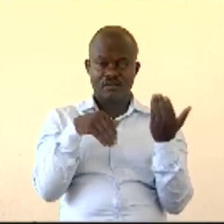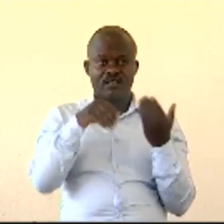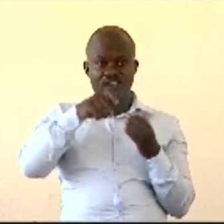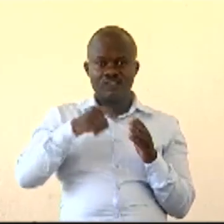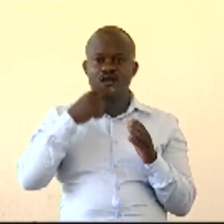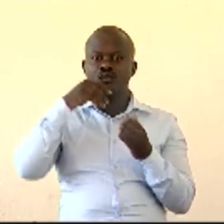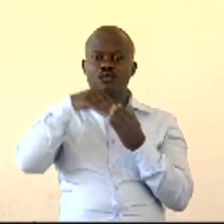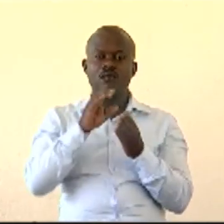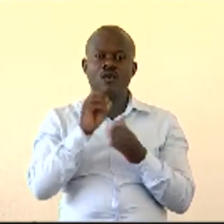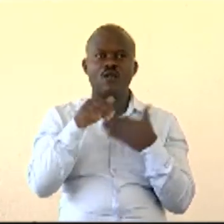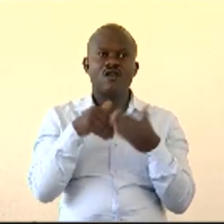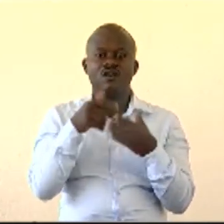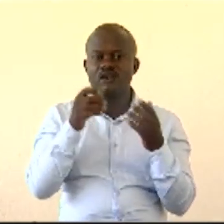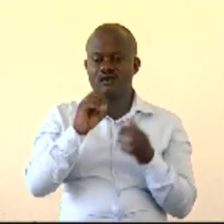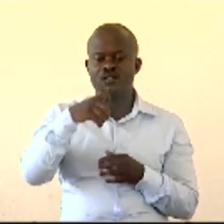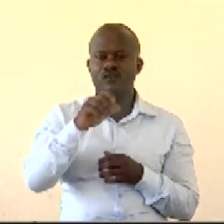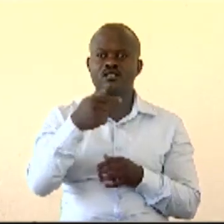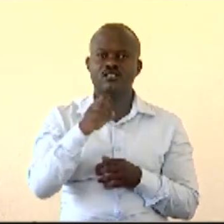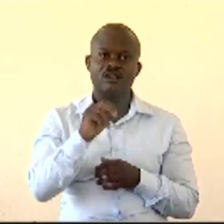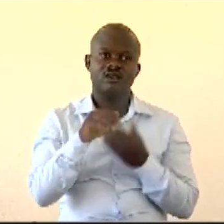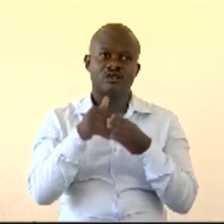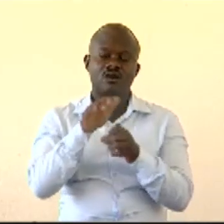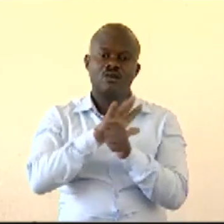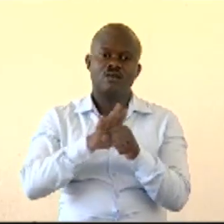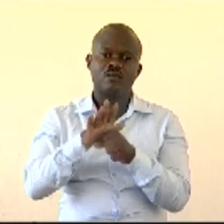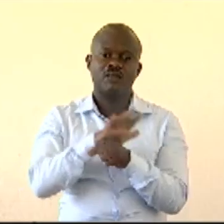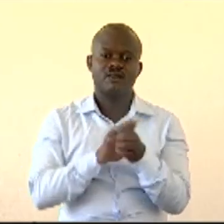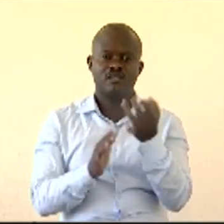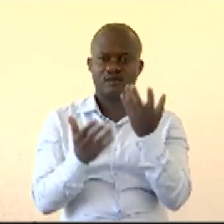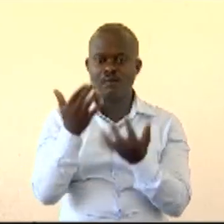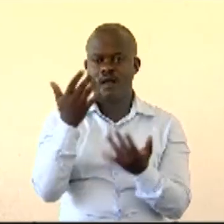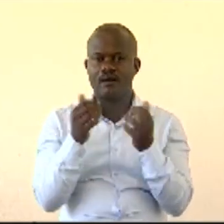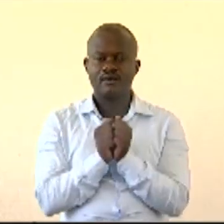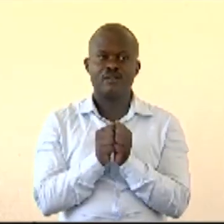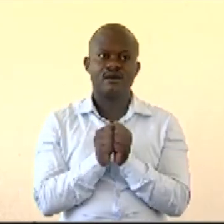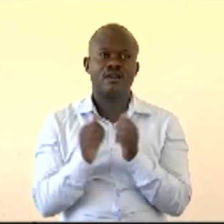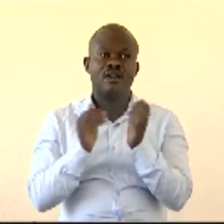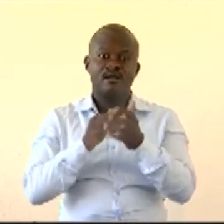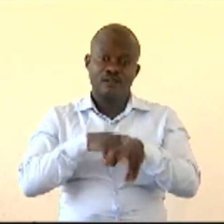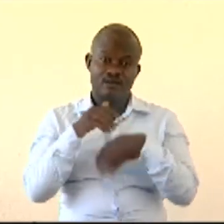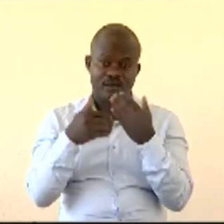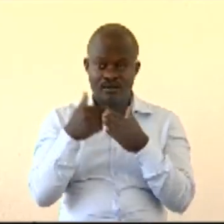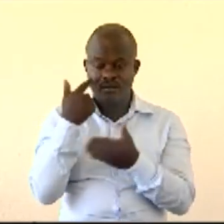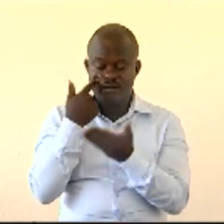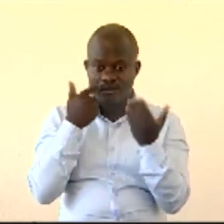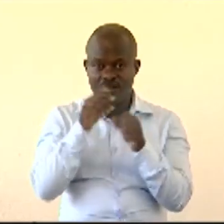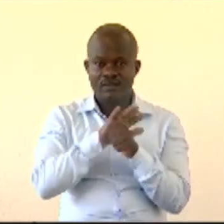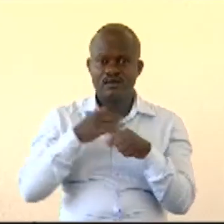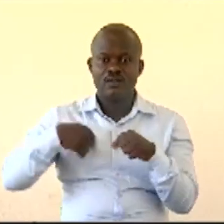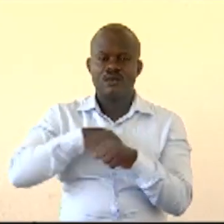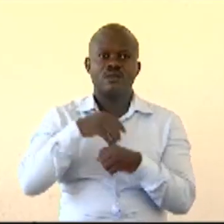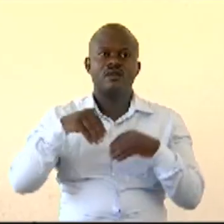2 moles of oxygen to completely burn. And when it burns completely, we